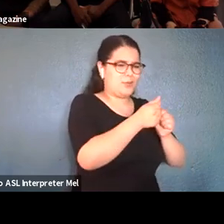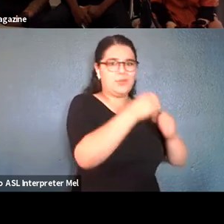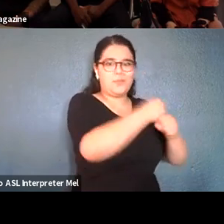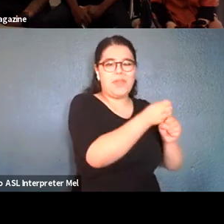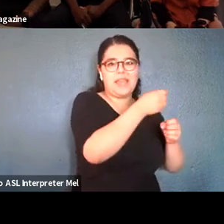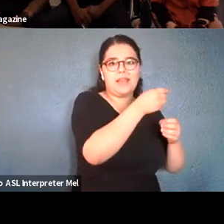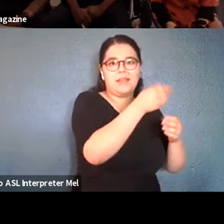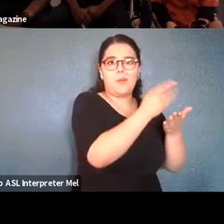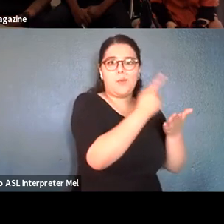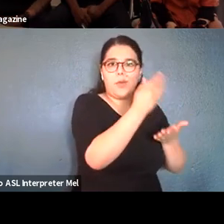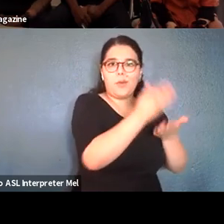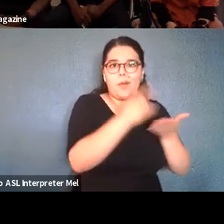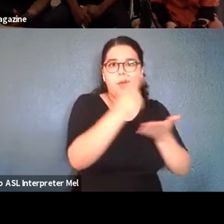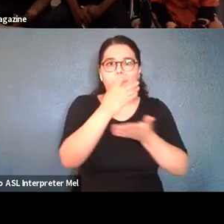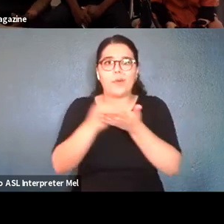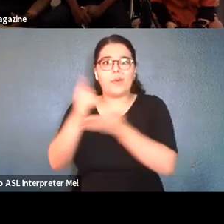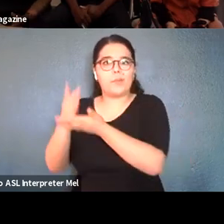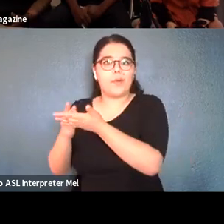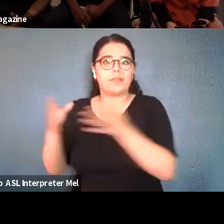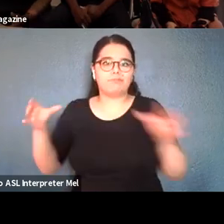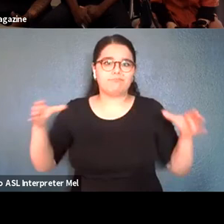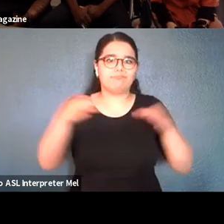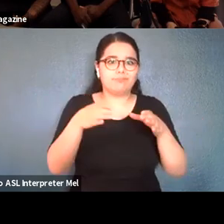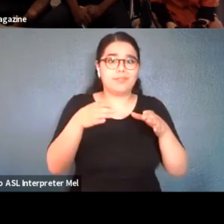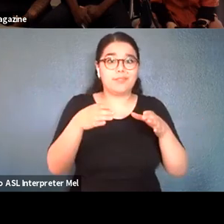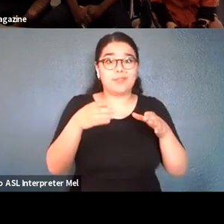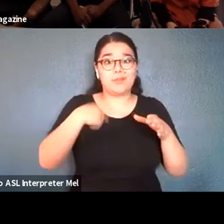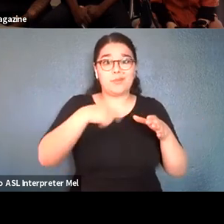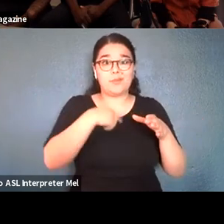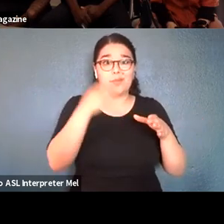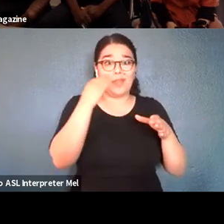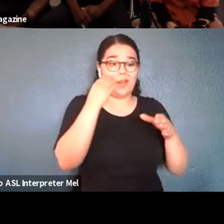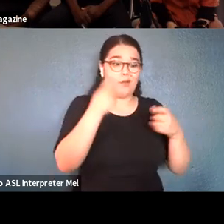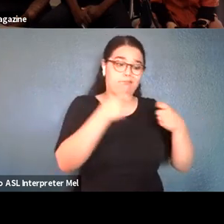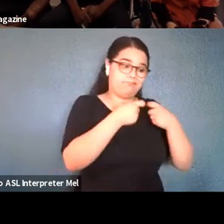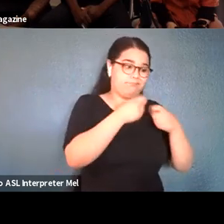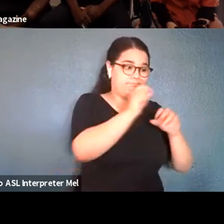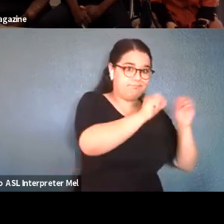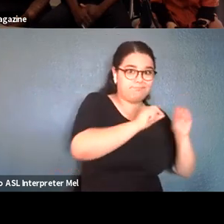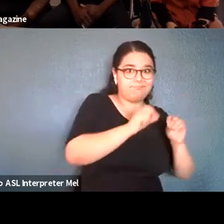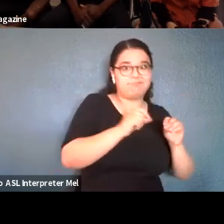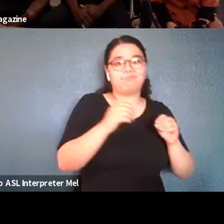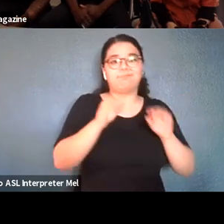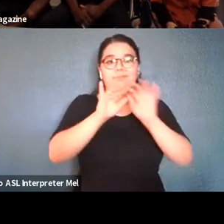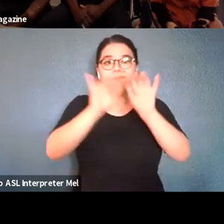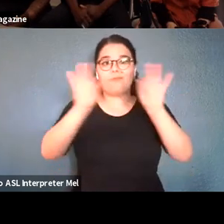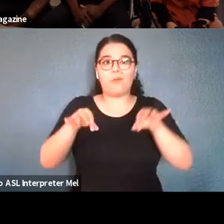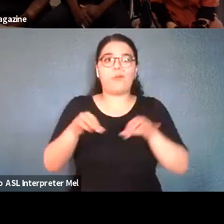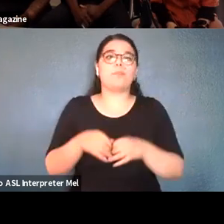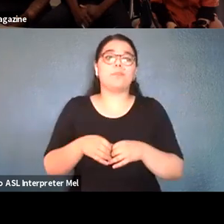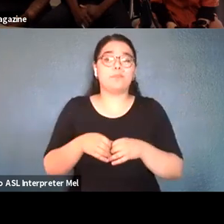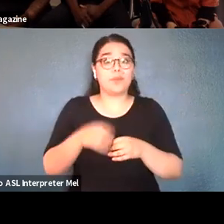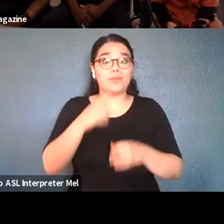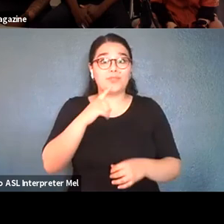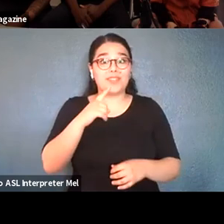up the call, and this is how literally we build homefulness with the help of the community. And another thing is that some of these bloodstained dollars that